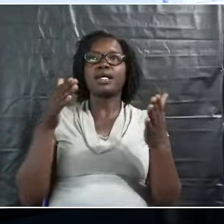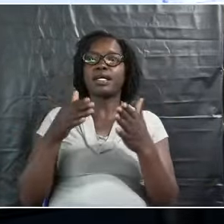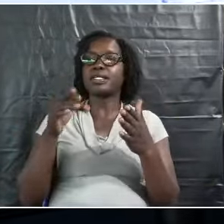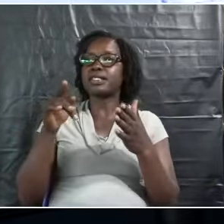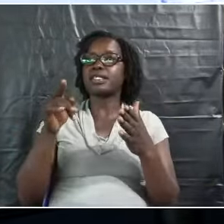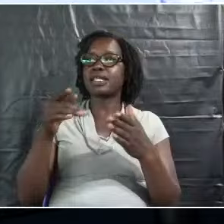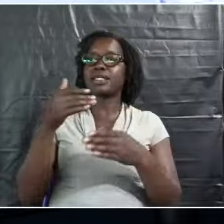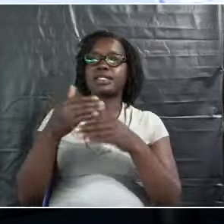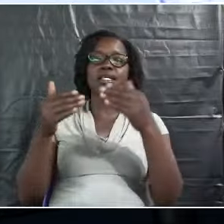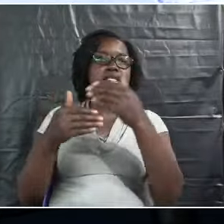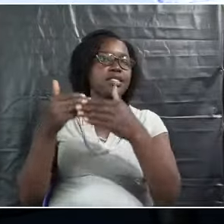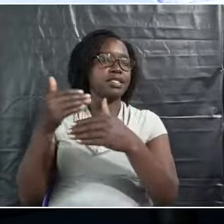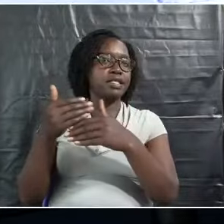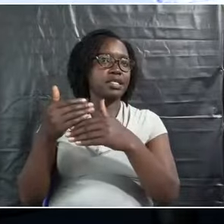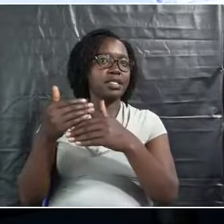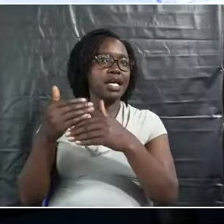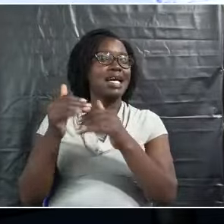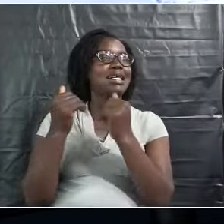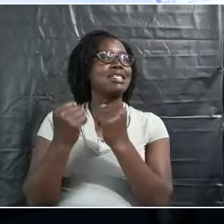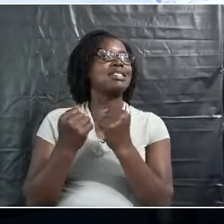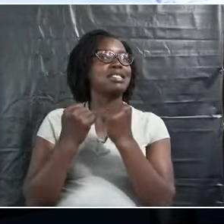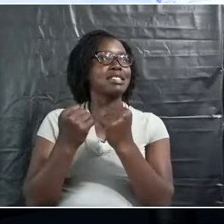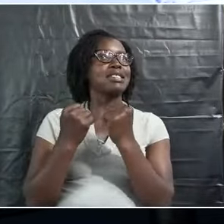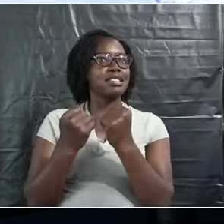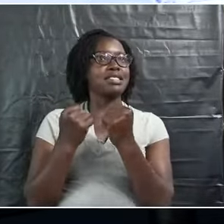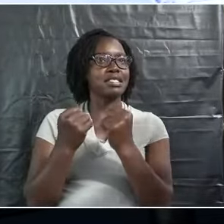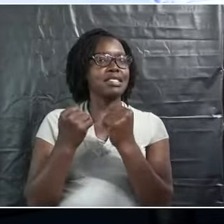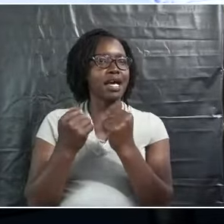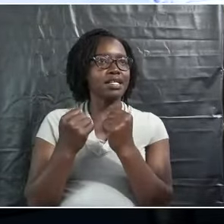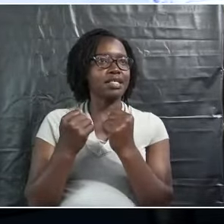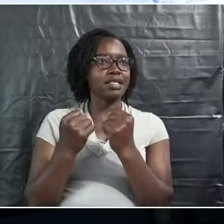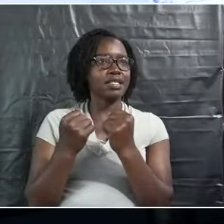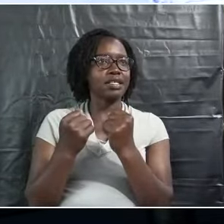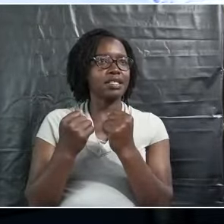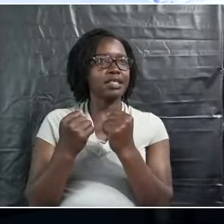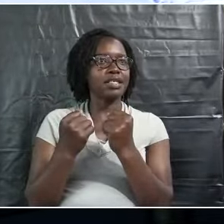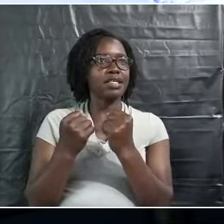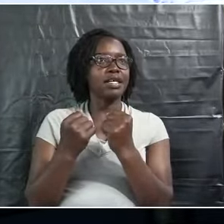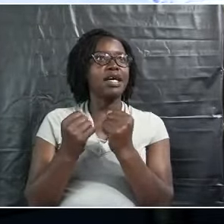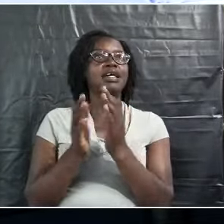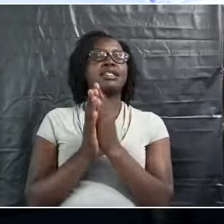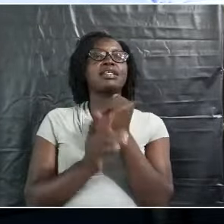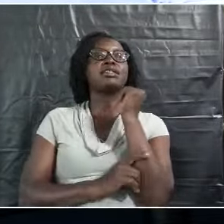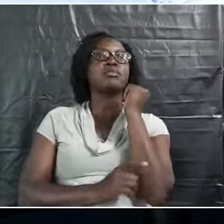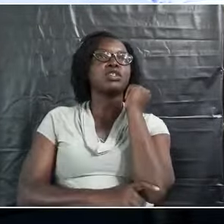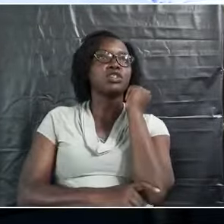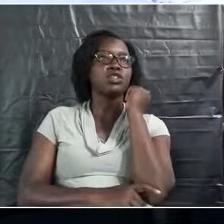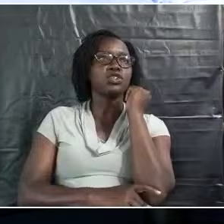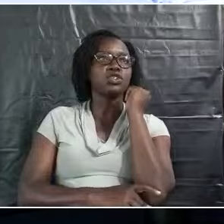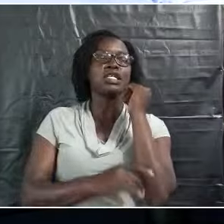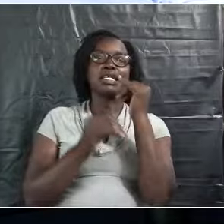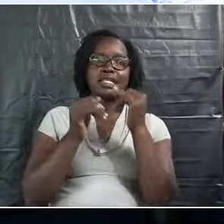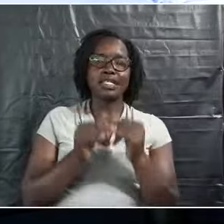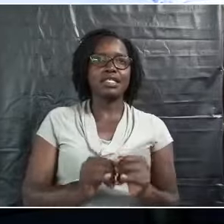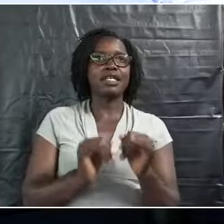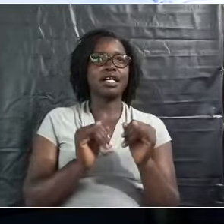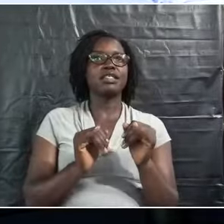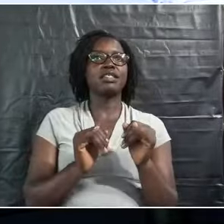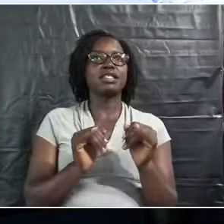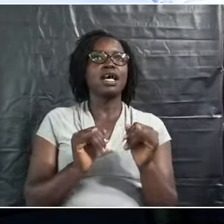particular structure, it was able to stand the temptation. The trial